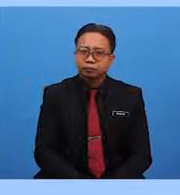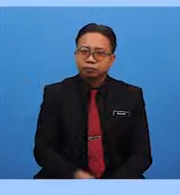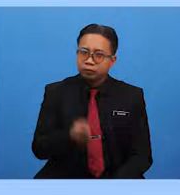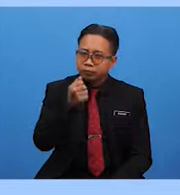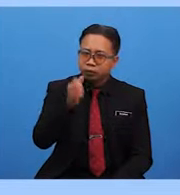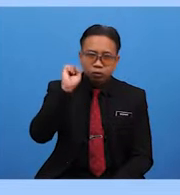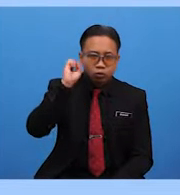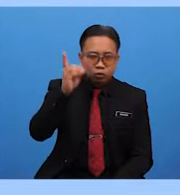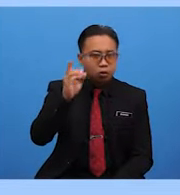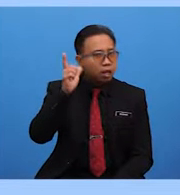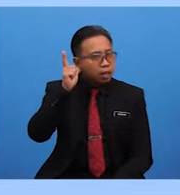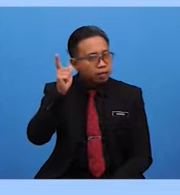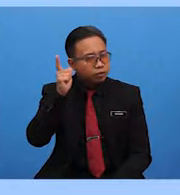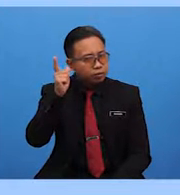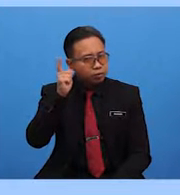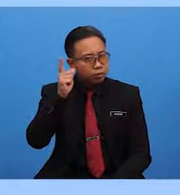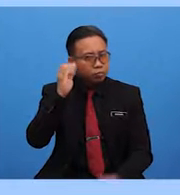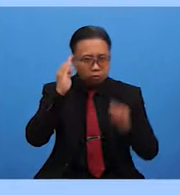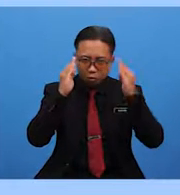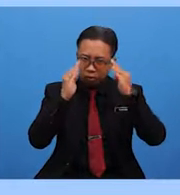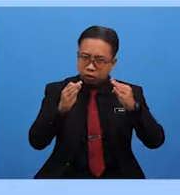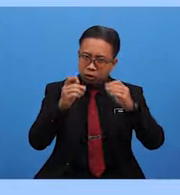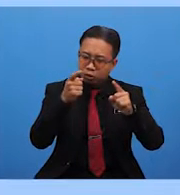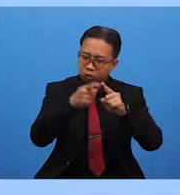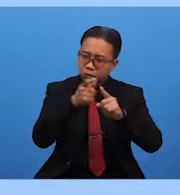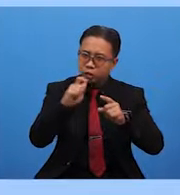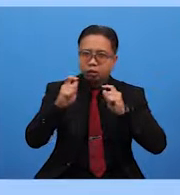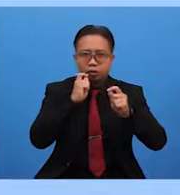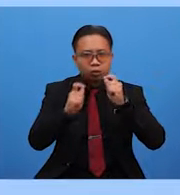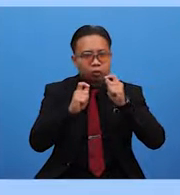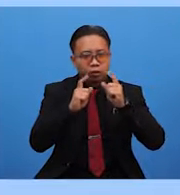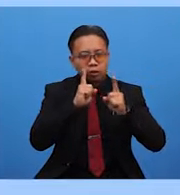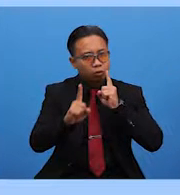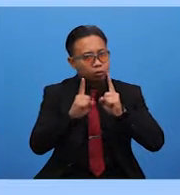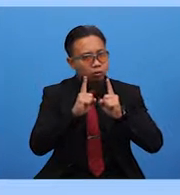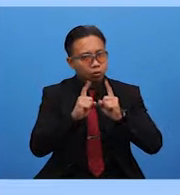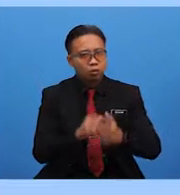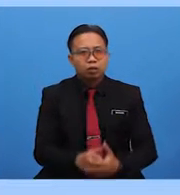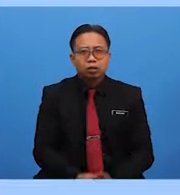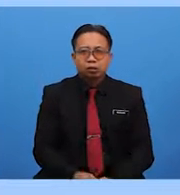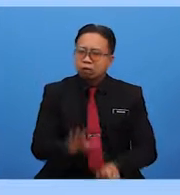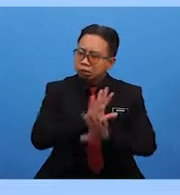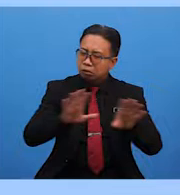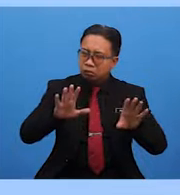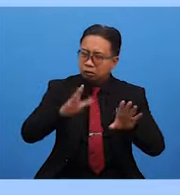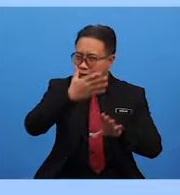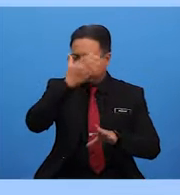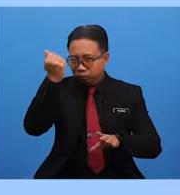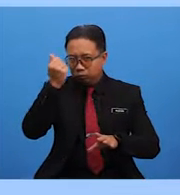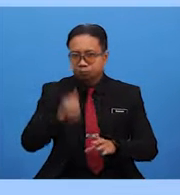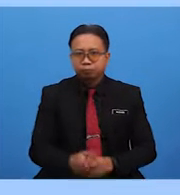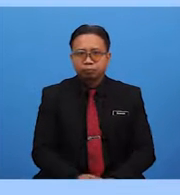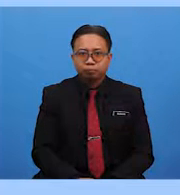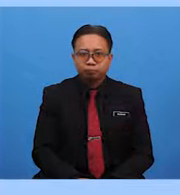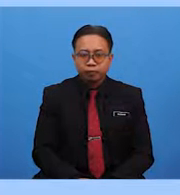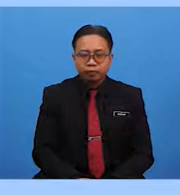You should listen attentively to the talk so that you don't miss important information. The verb